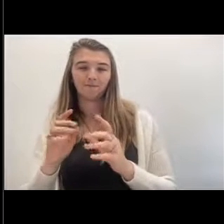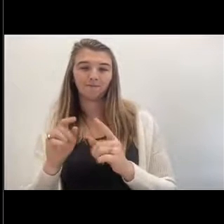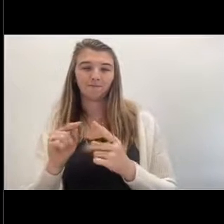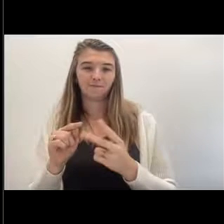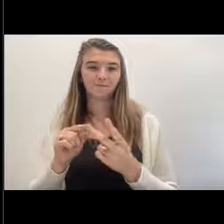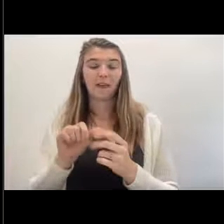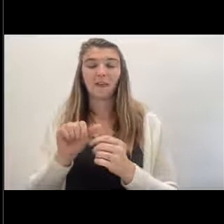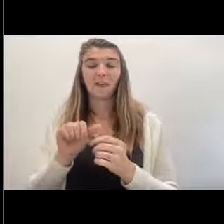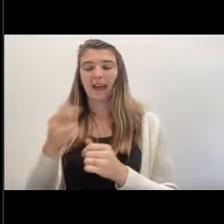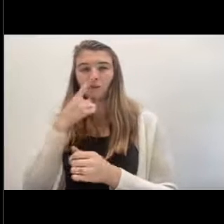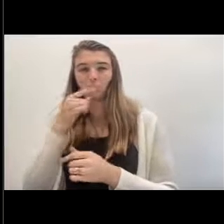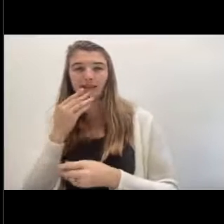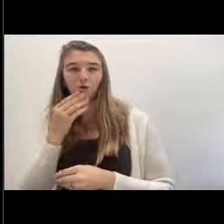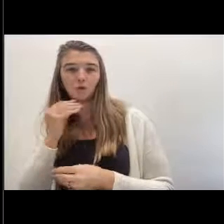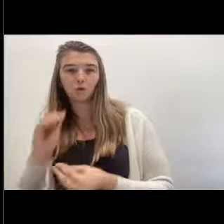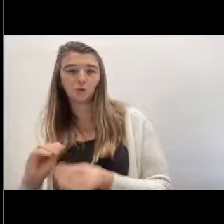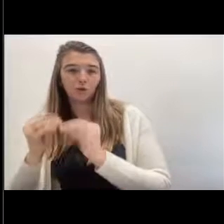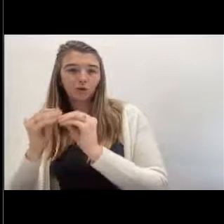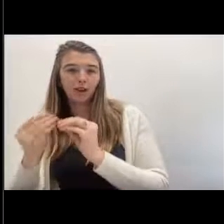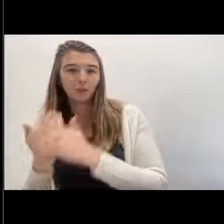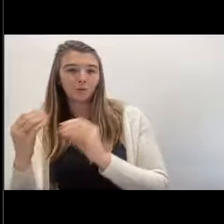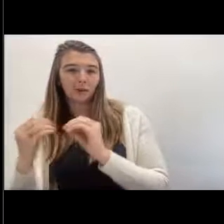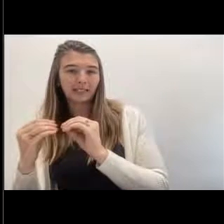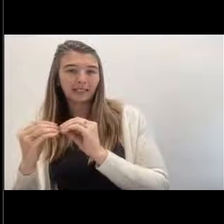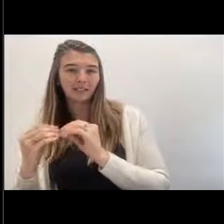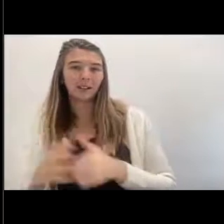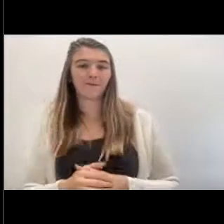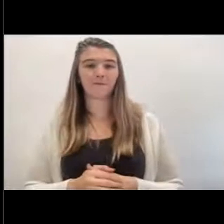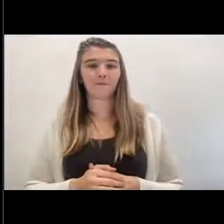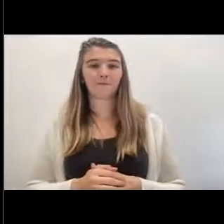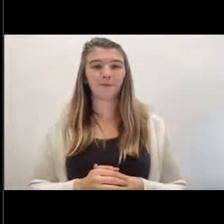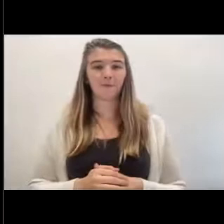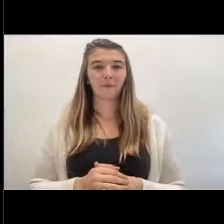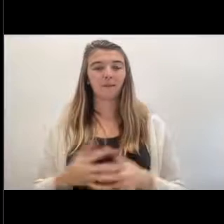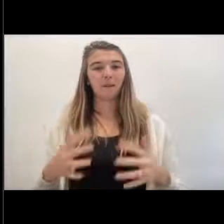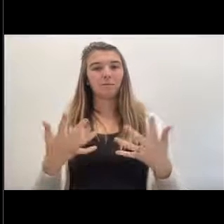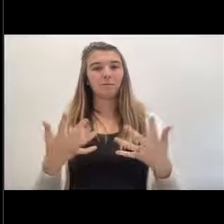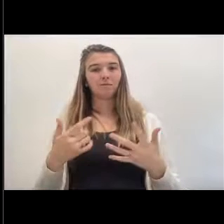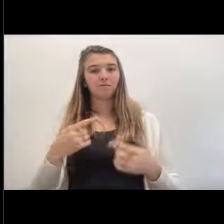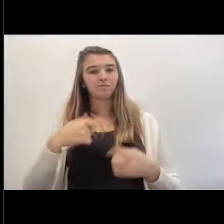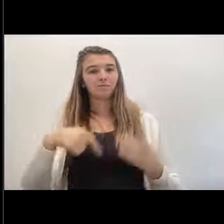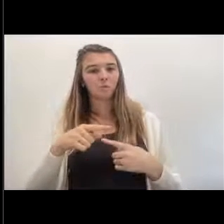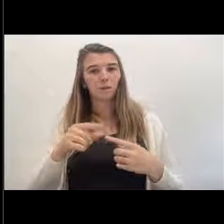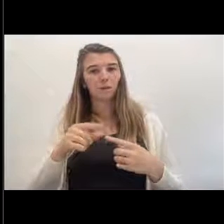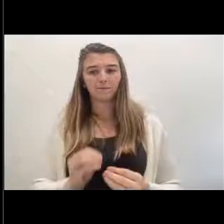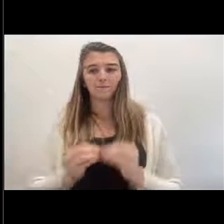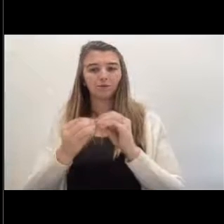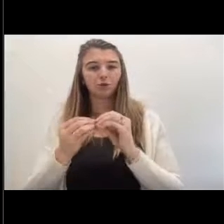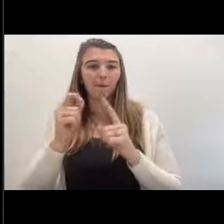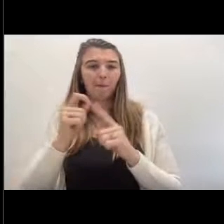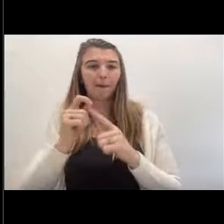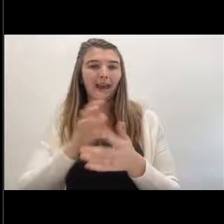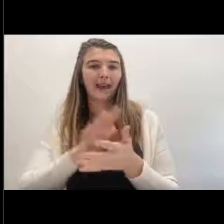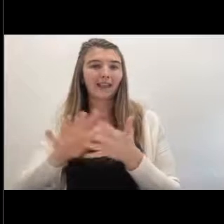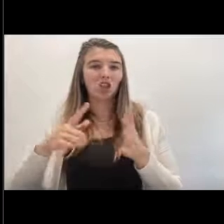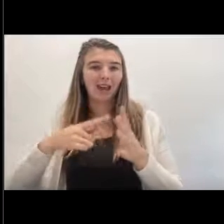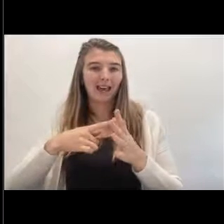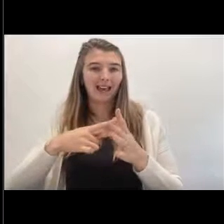bacteria. But why would we be interested in producing polyhydroxyalkanoates? So polyhydroxyalkanoates